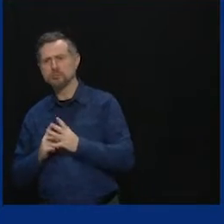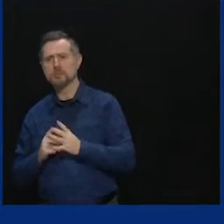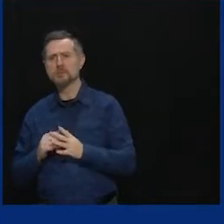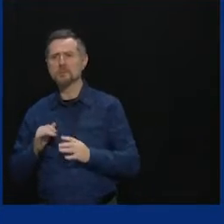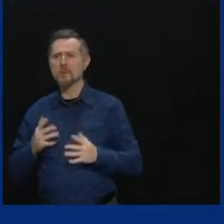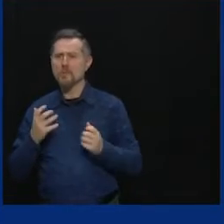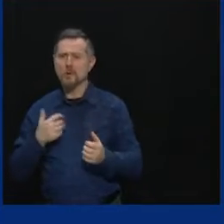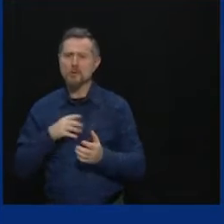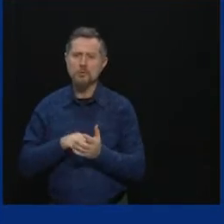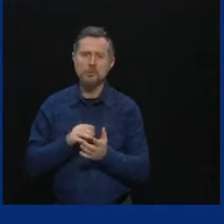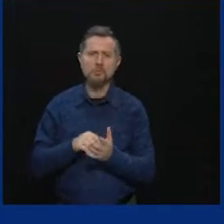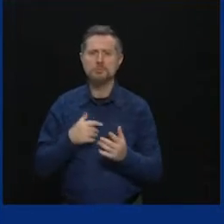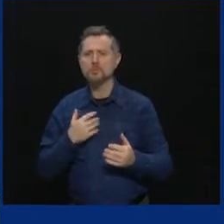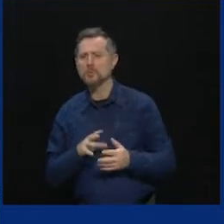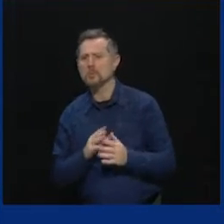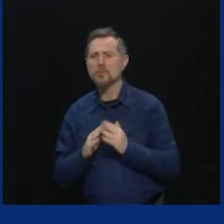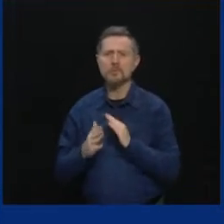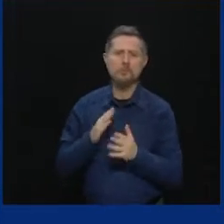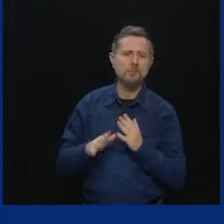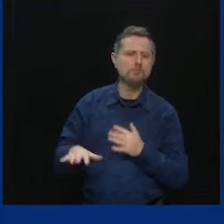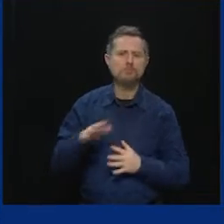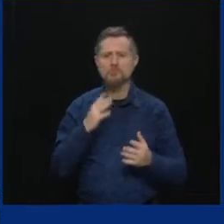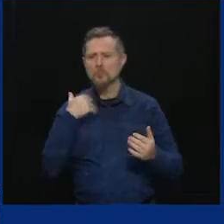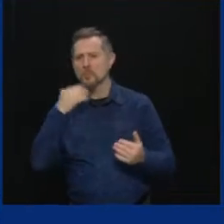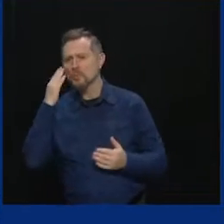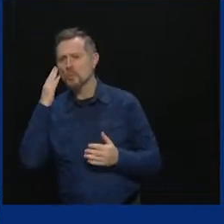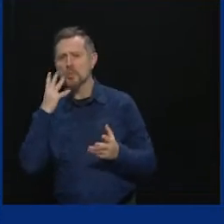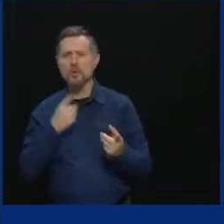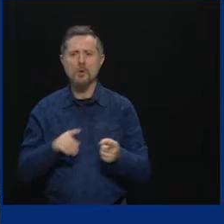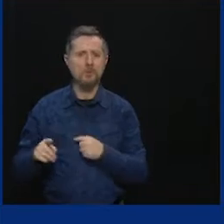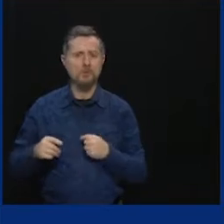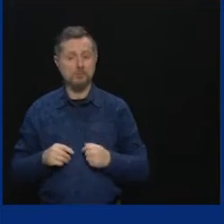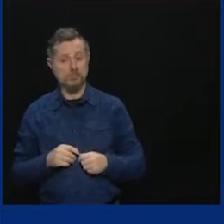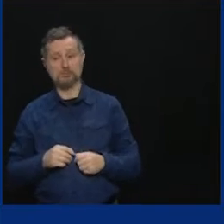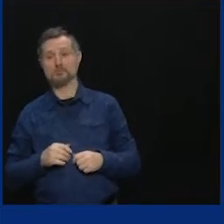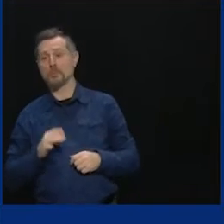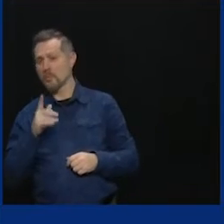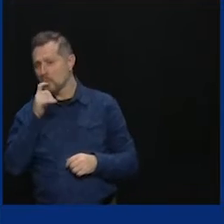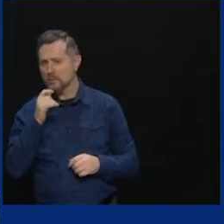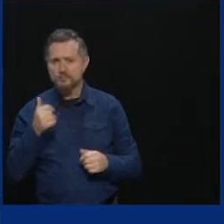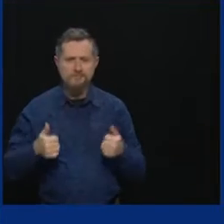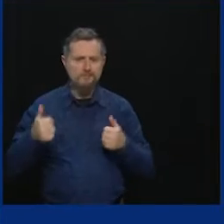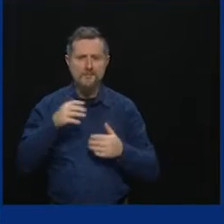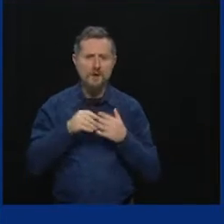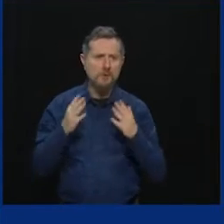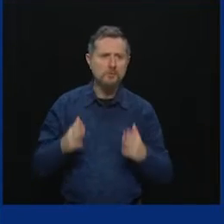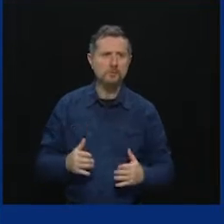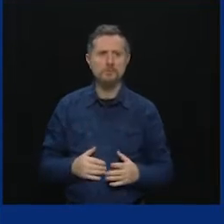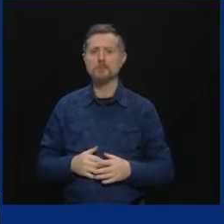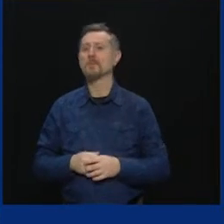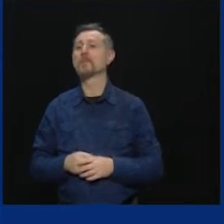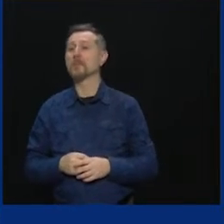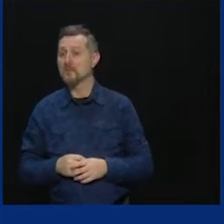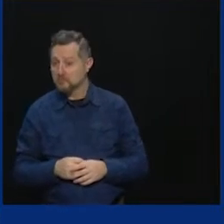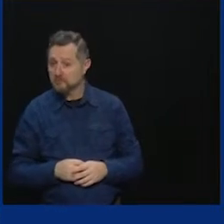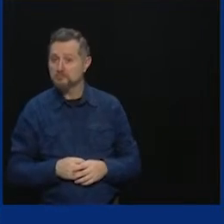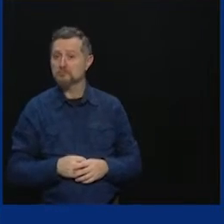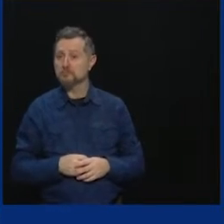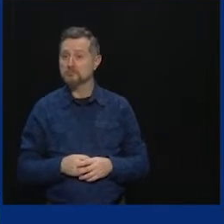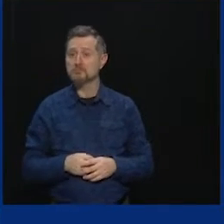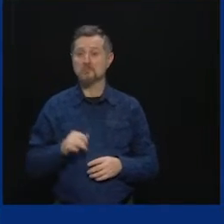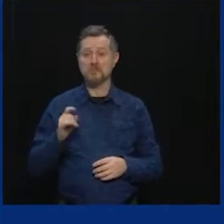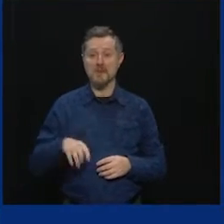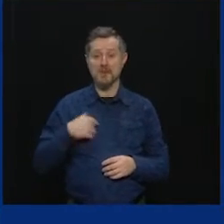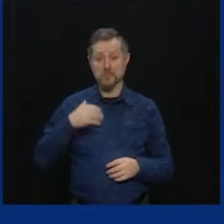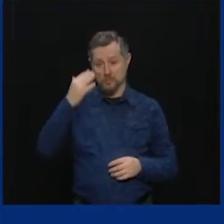what was going on in our community, where it was going on in our community, and who were the people involved. And it's going to take you knowing those things in